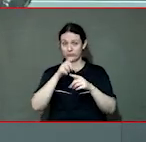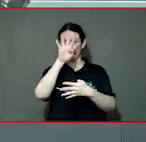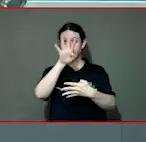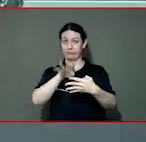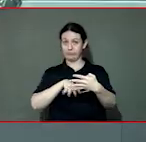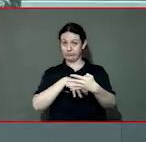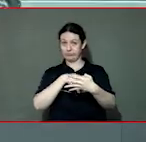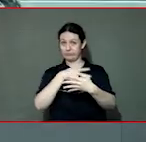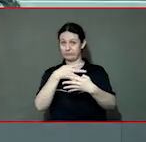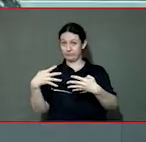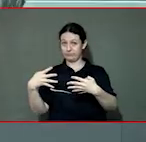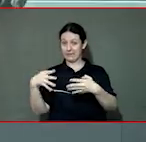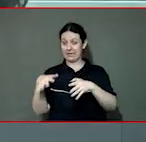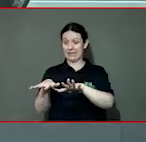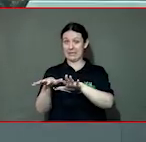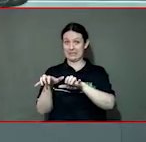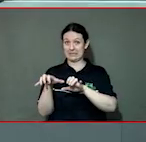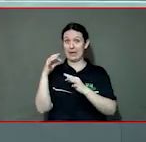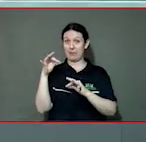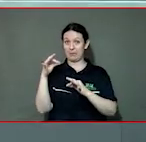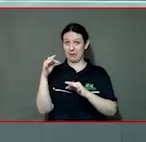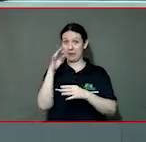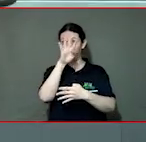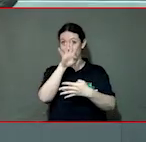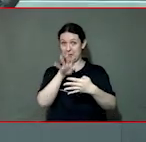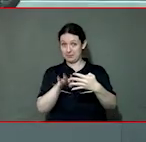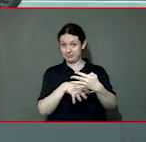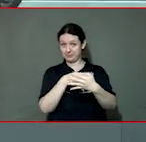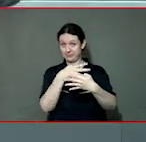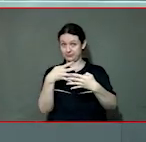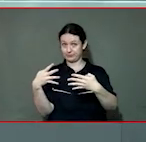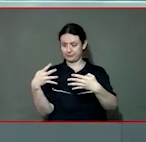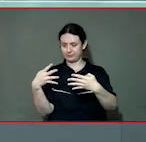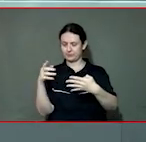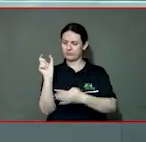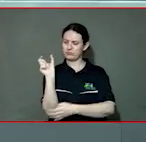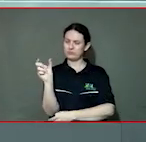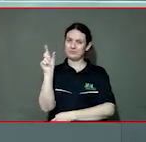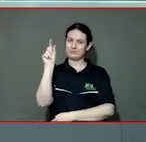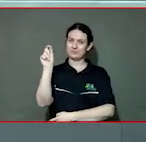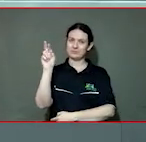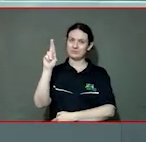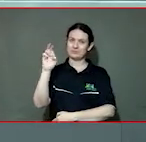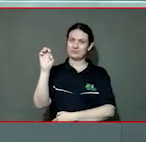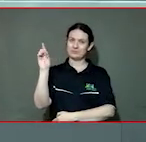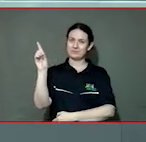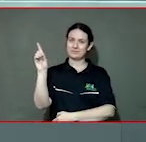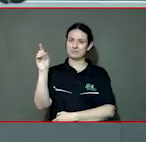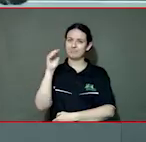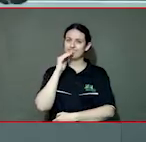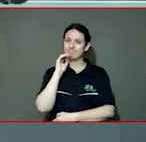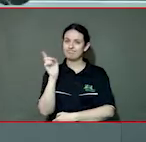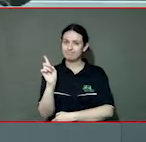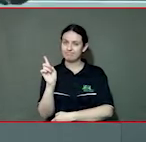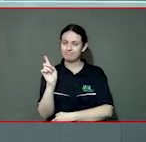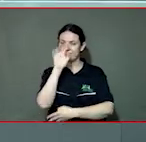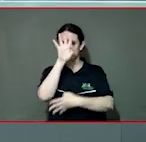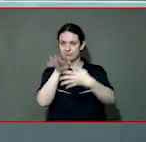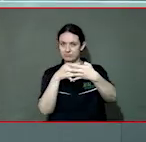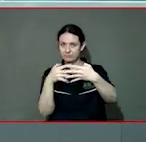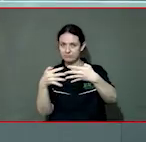the paper that was handed out. If they ask a trend, then you must look at the table from top to